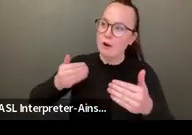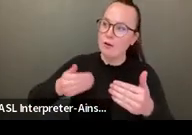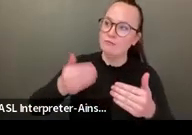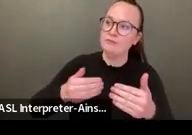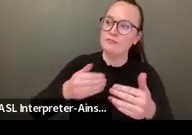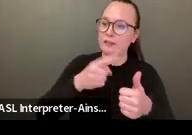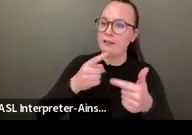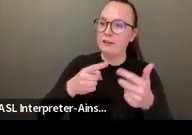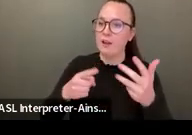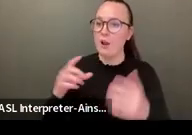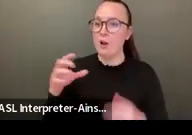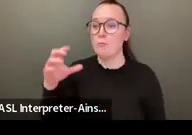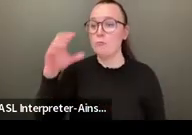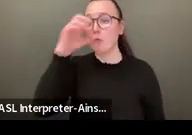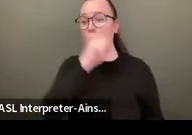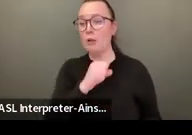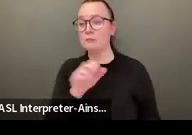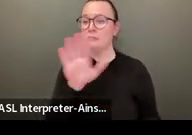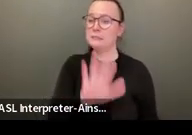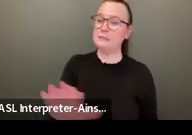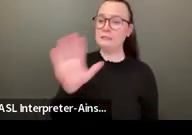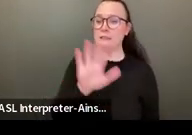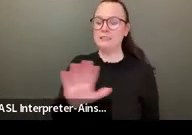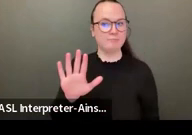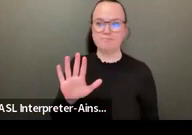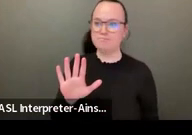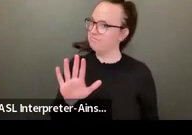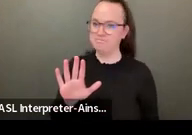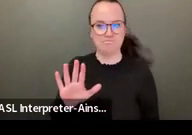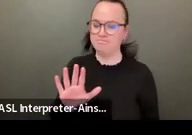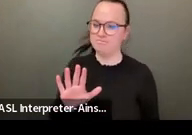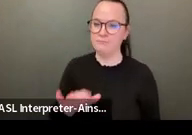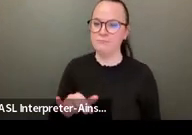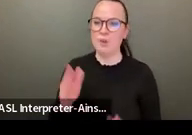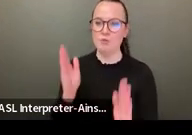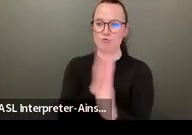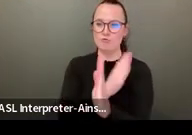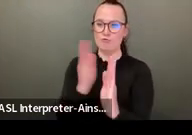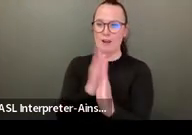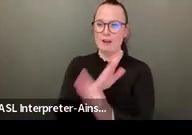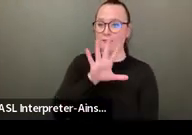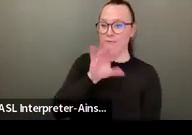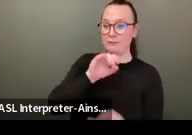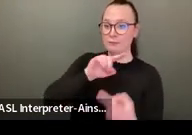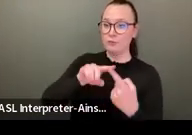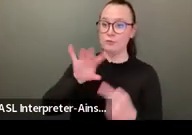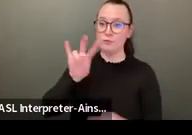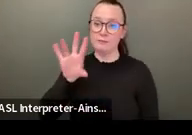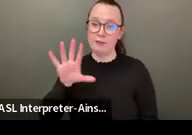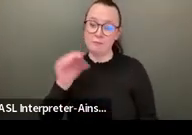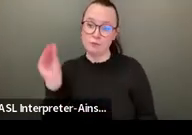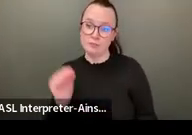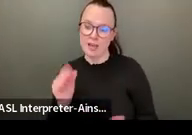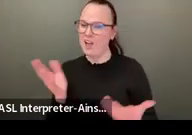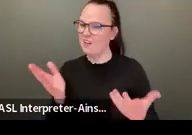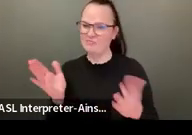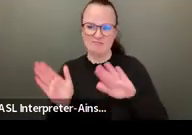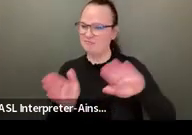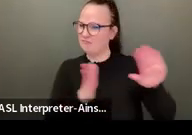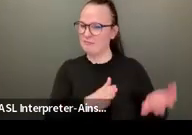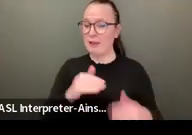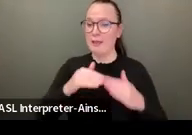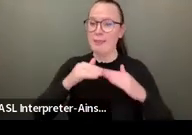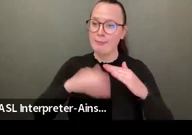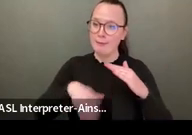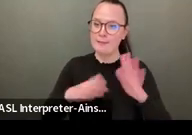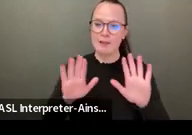approximately, don't use approximately, about, don't use ranges, 50 to 75%, less than, we see less than a lot. Just